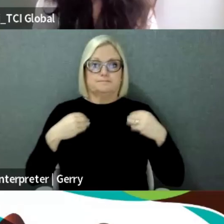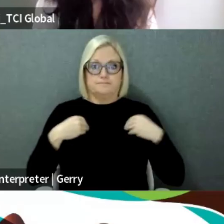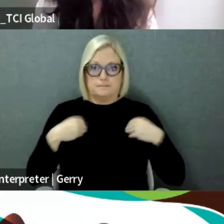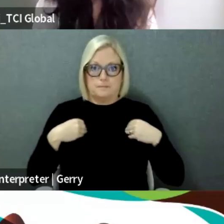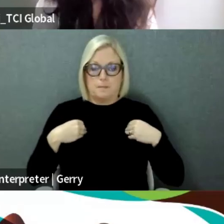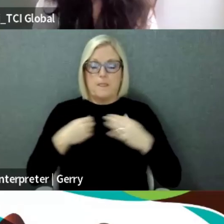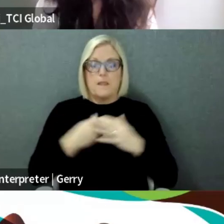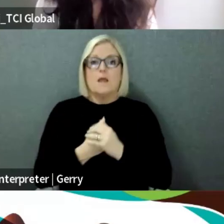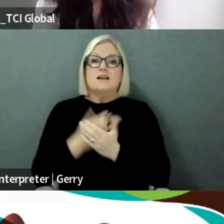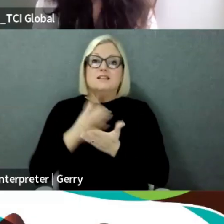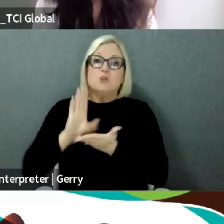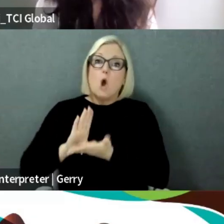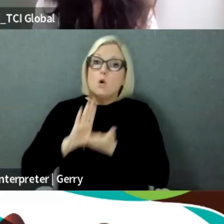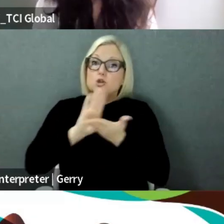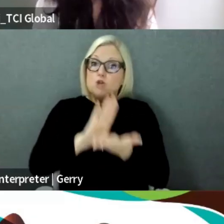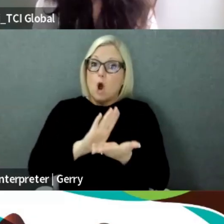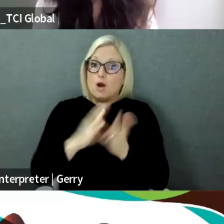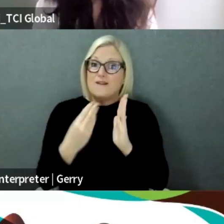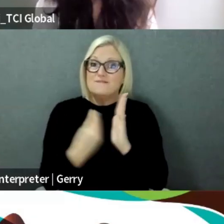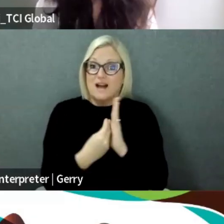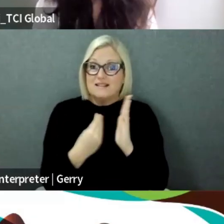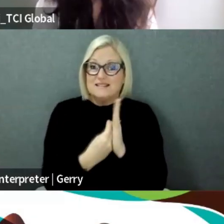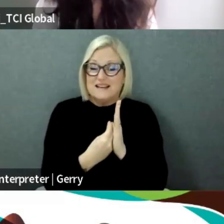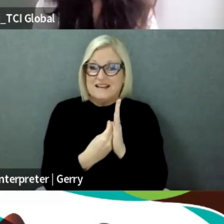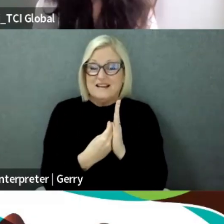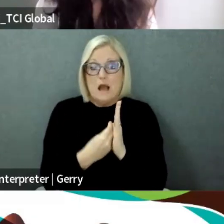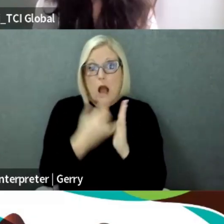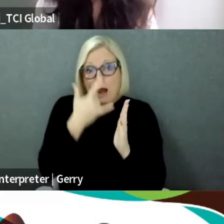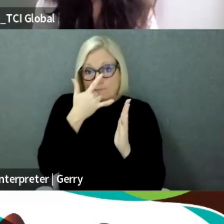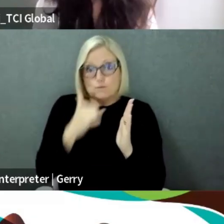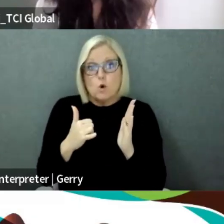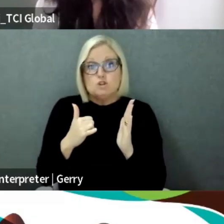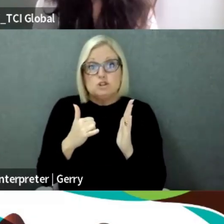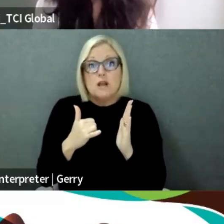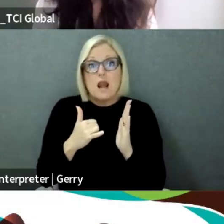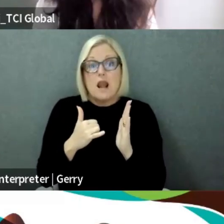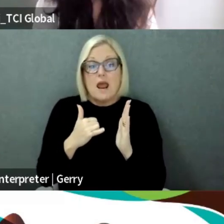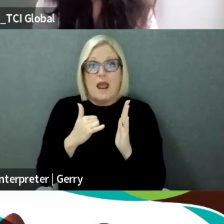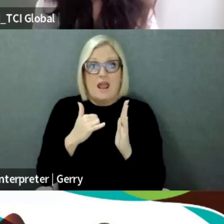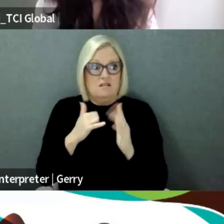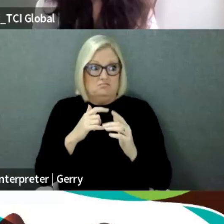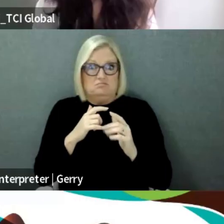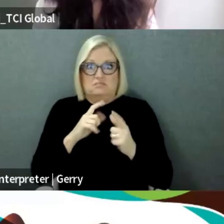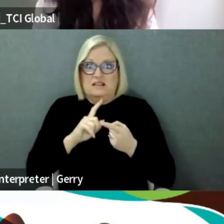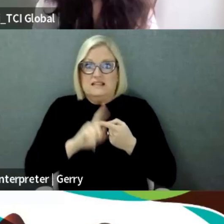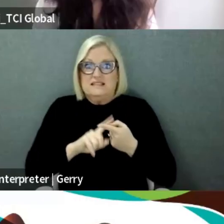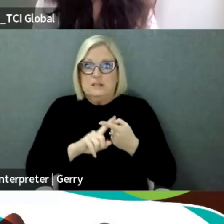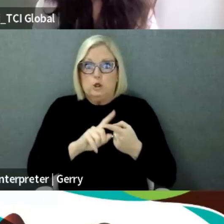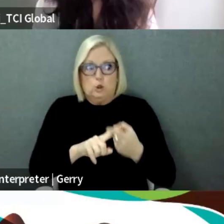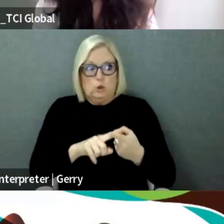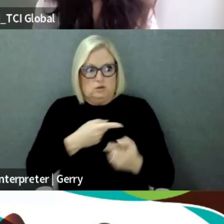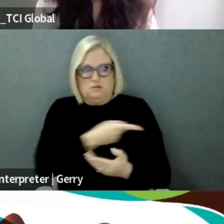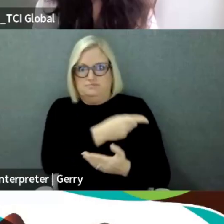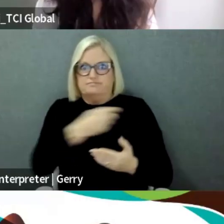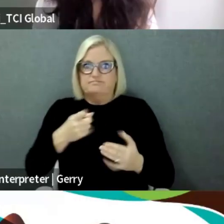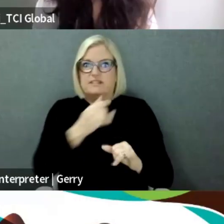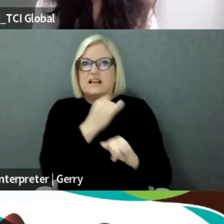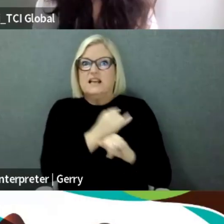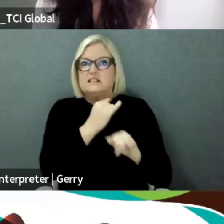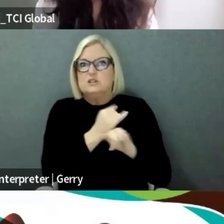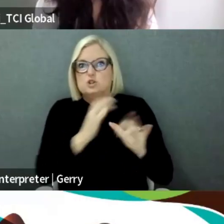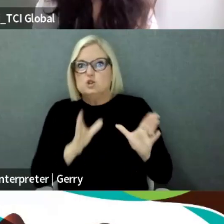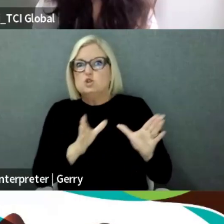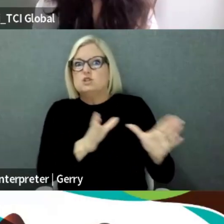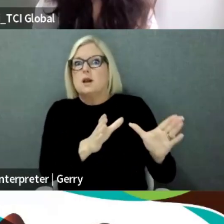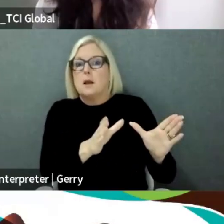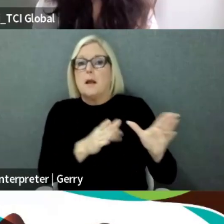unintentionally sustain institutional models. And this happens when we don't set human rights as the foundation for service planning